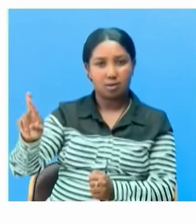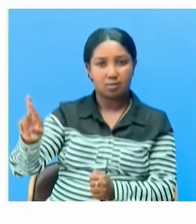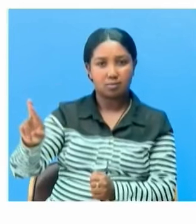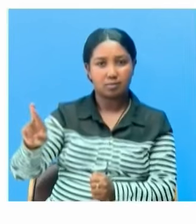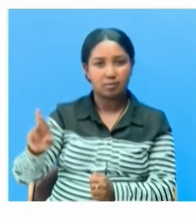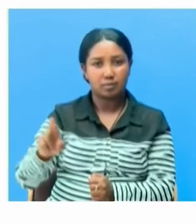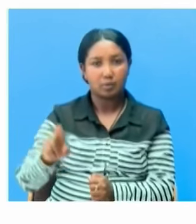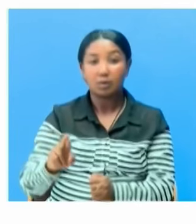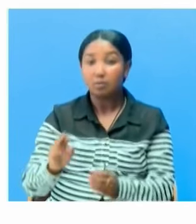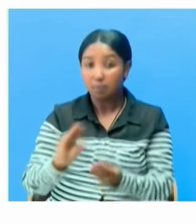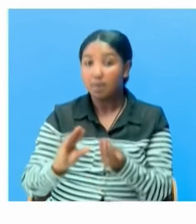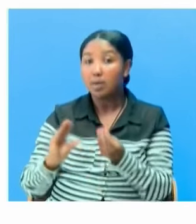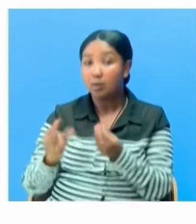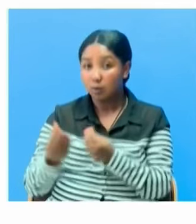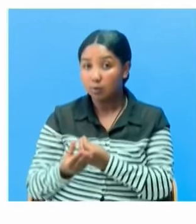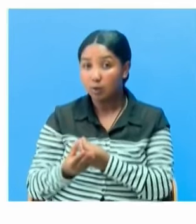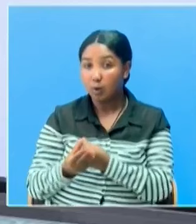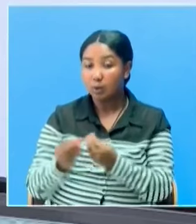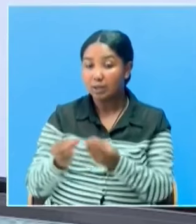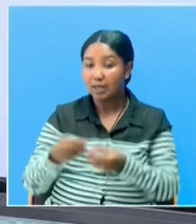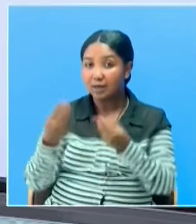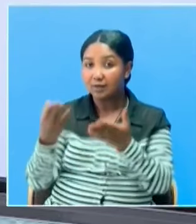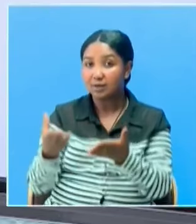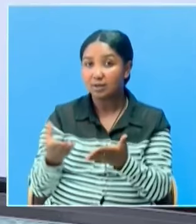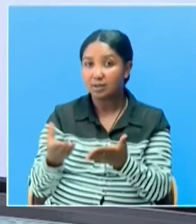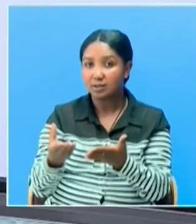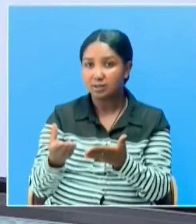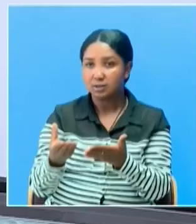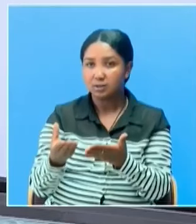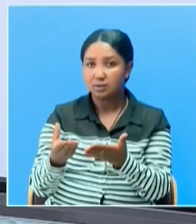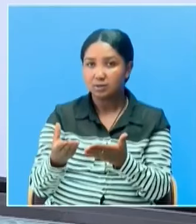IER, depend on the given word